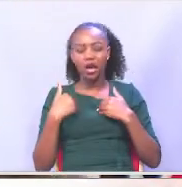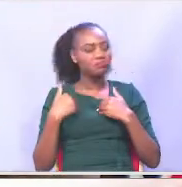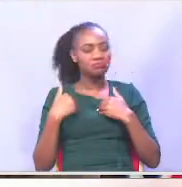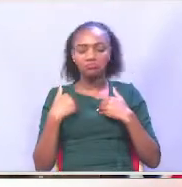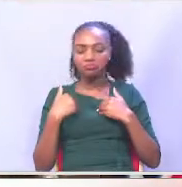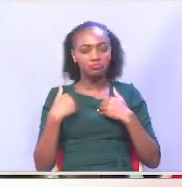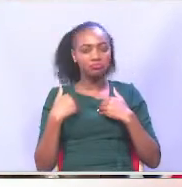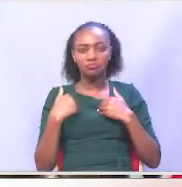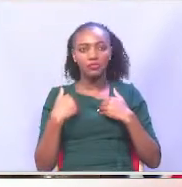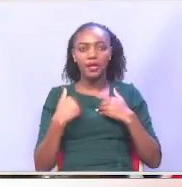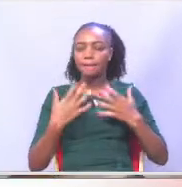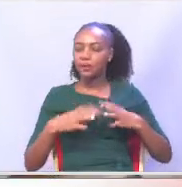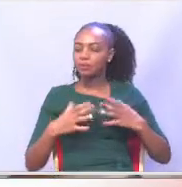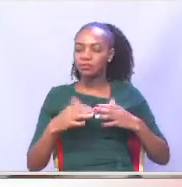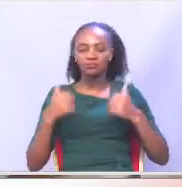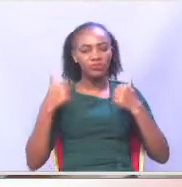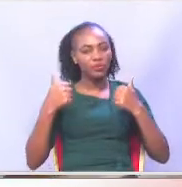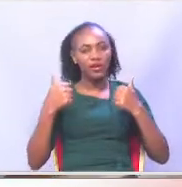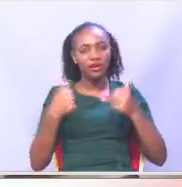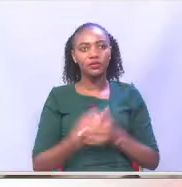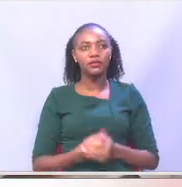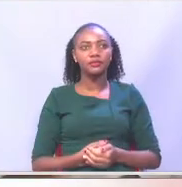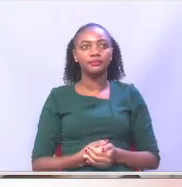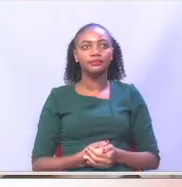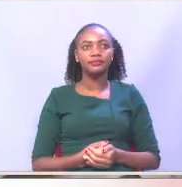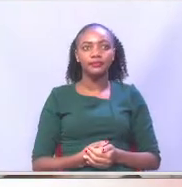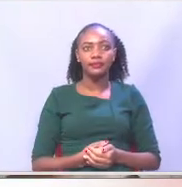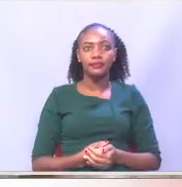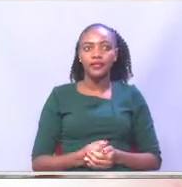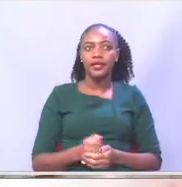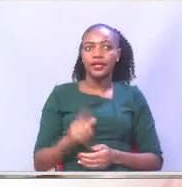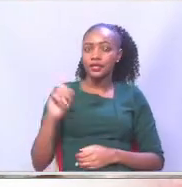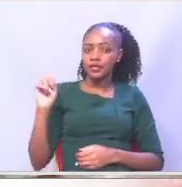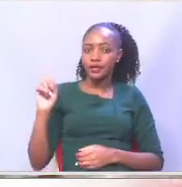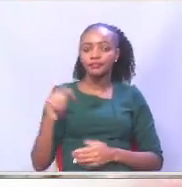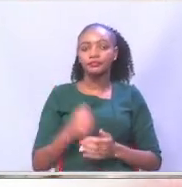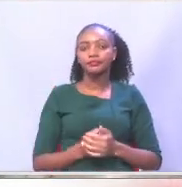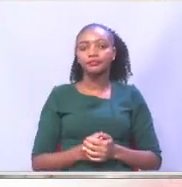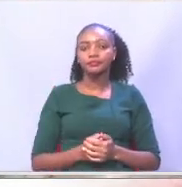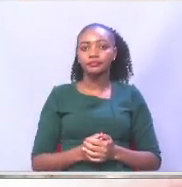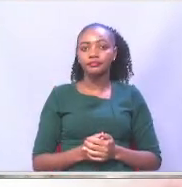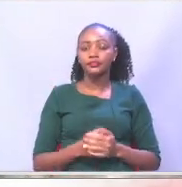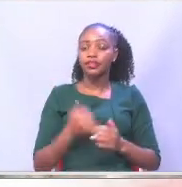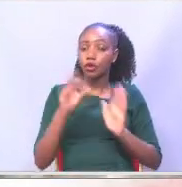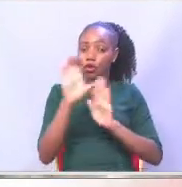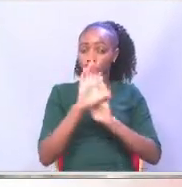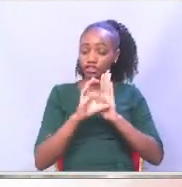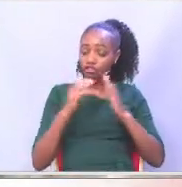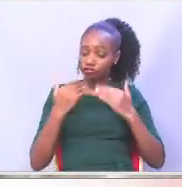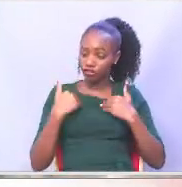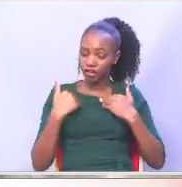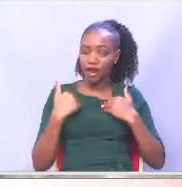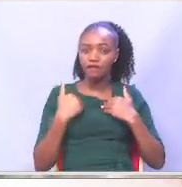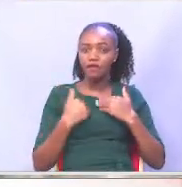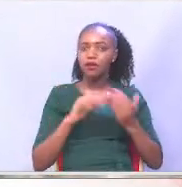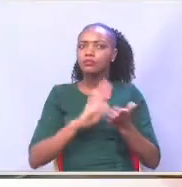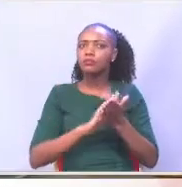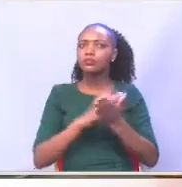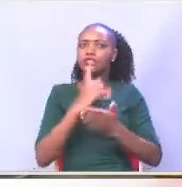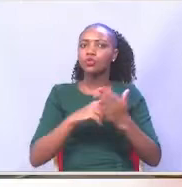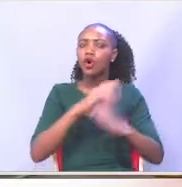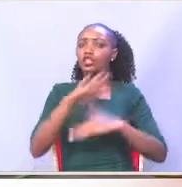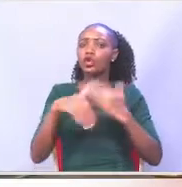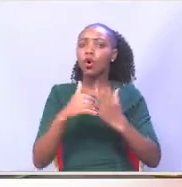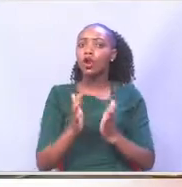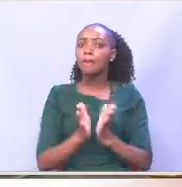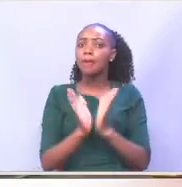wa usalama, wananchi wanakaa vizuri. Keen on beating the deadlines set by the constitution for public servants wishing to